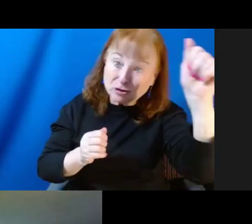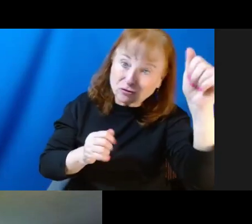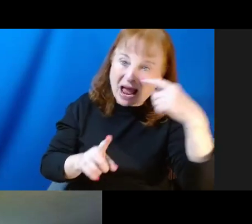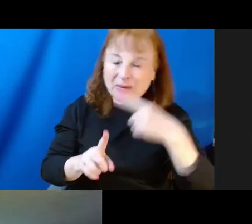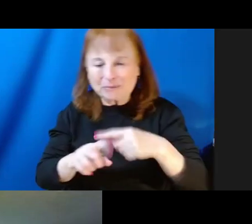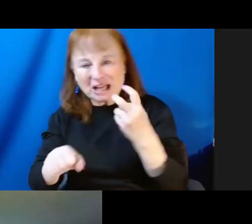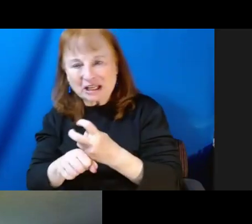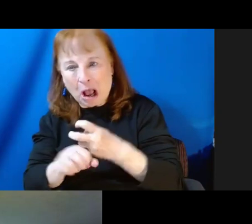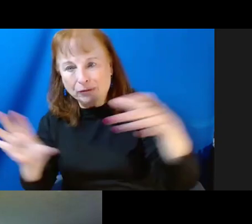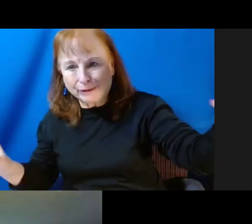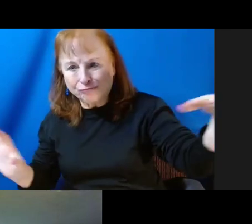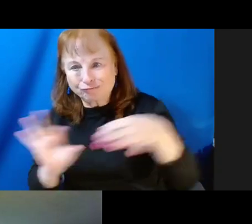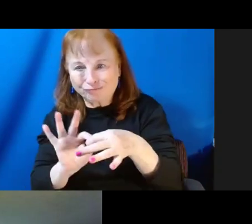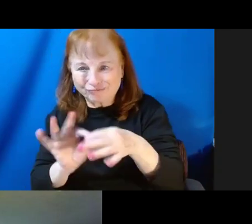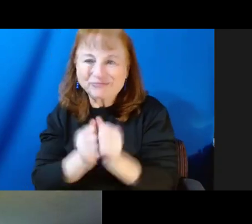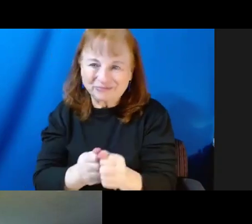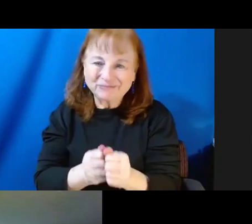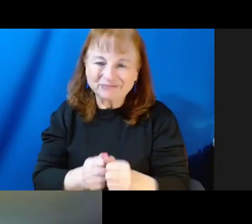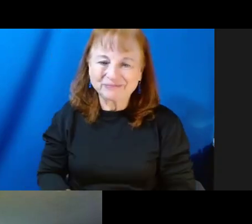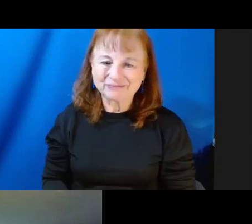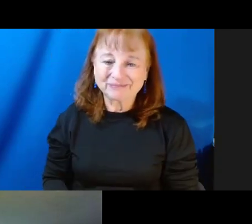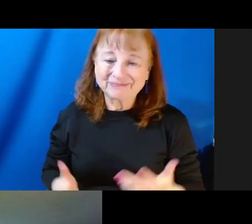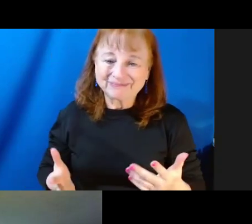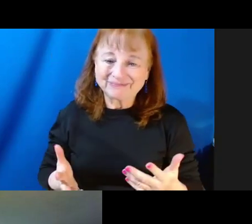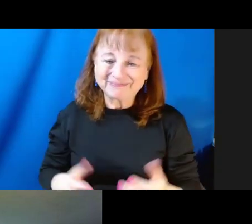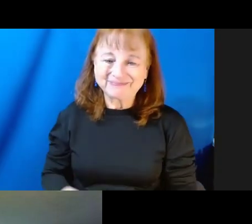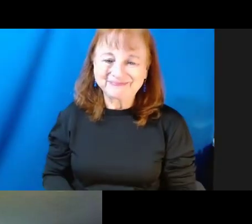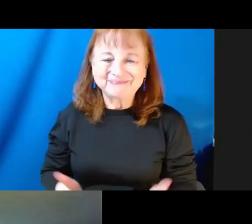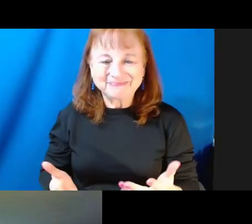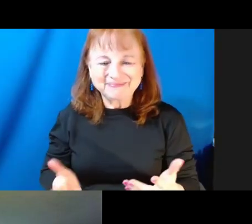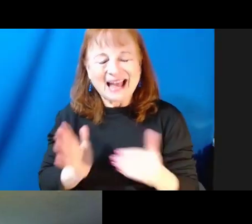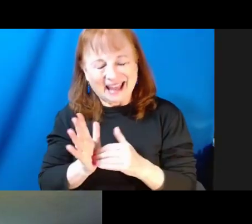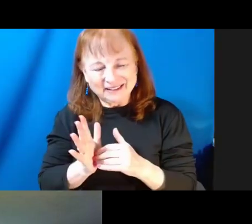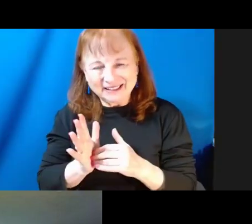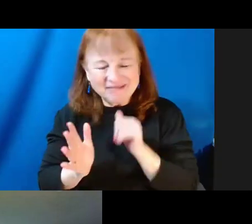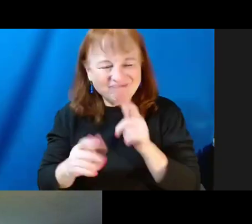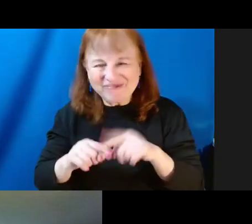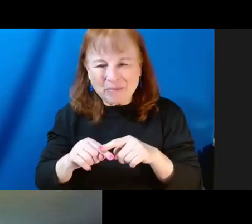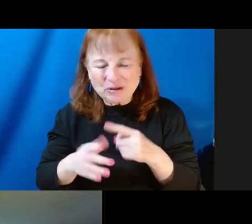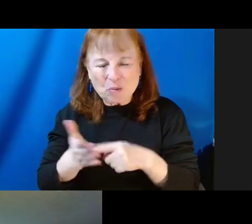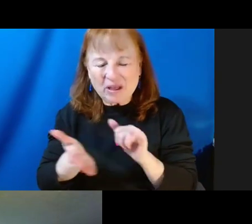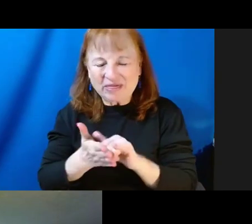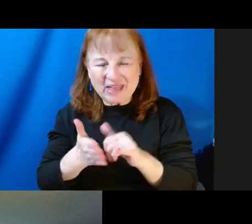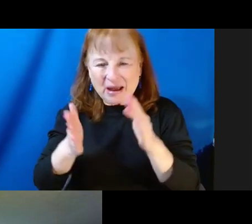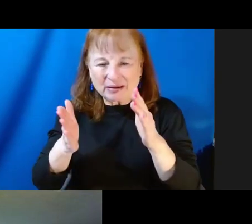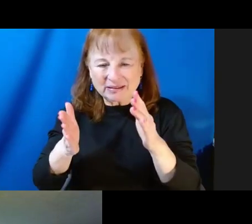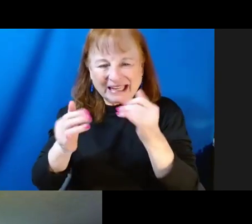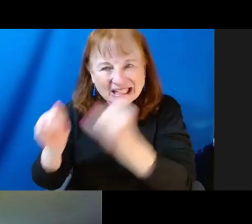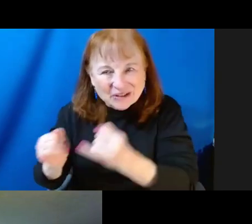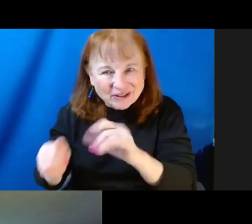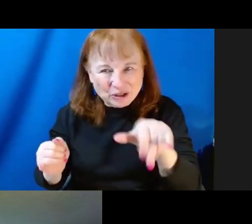concepts or words. Um, so, but yes, again, it does depend on what that individual child's needs